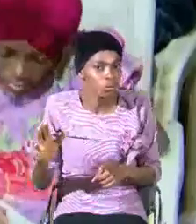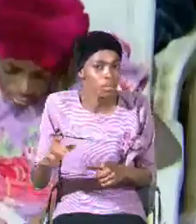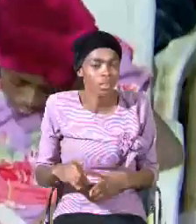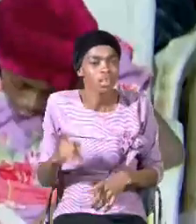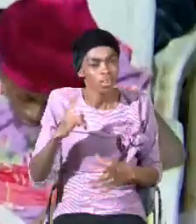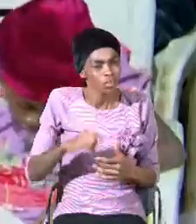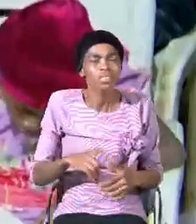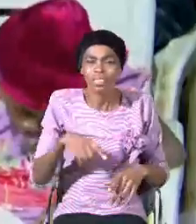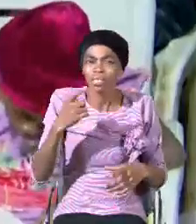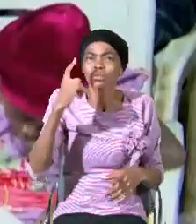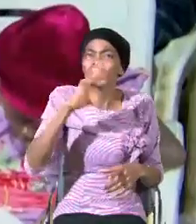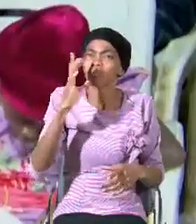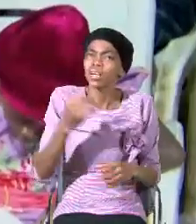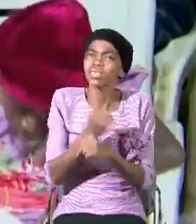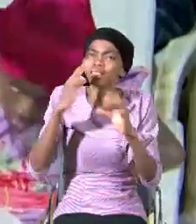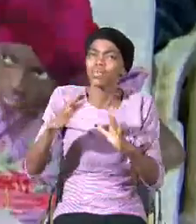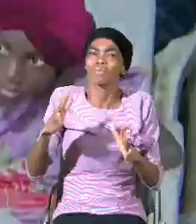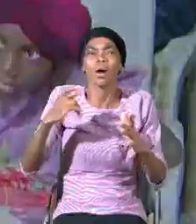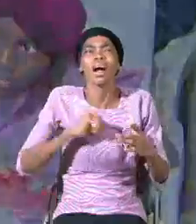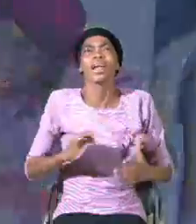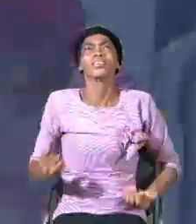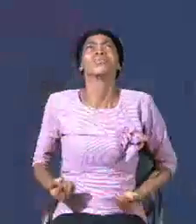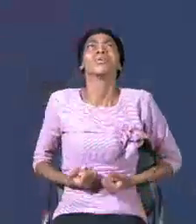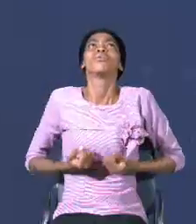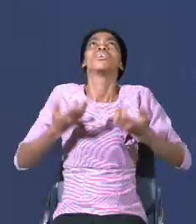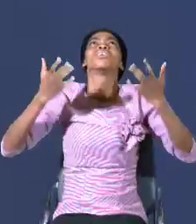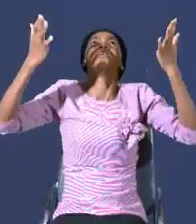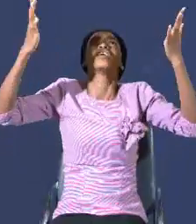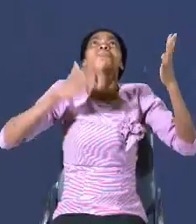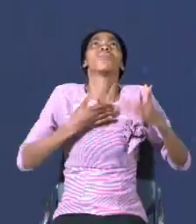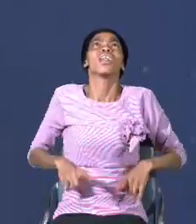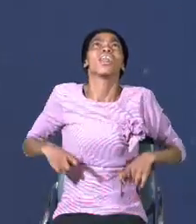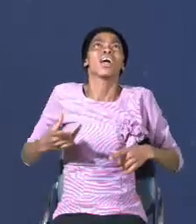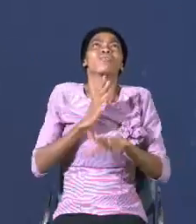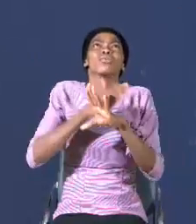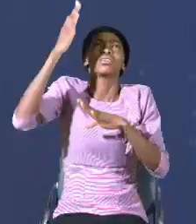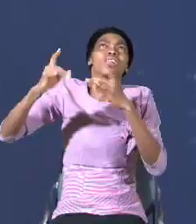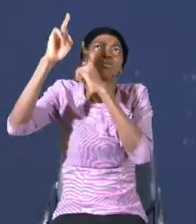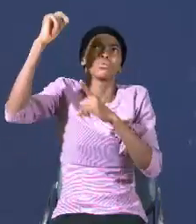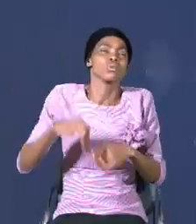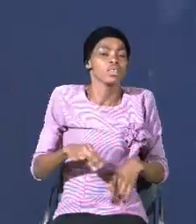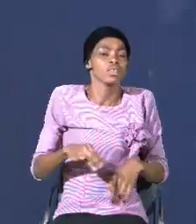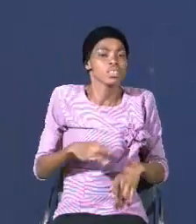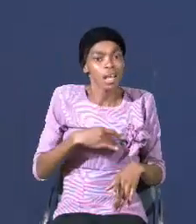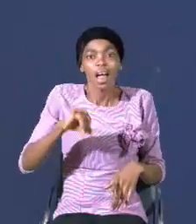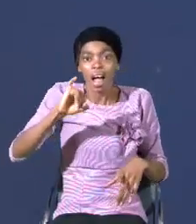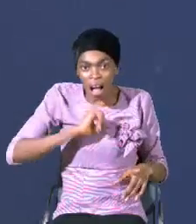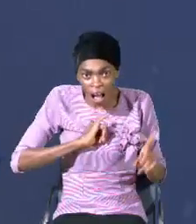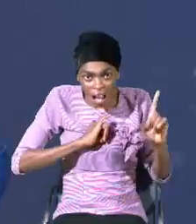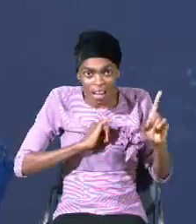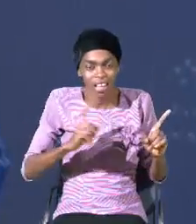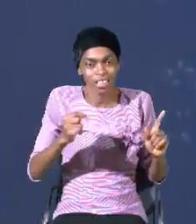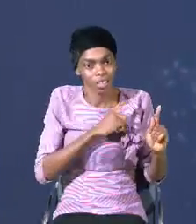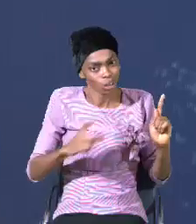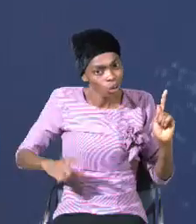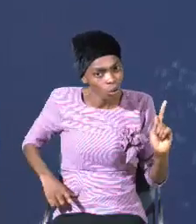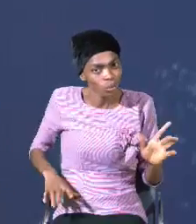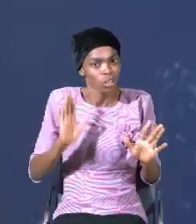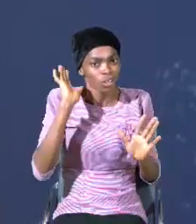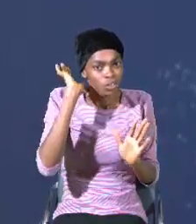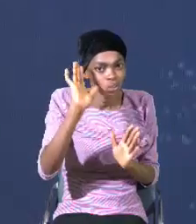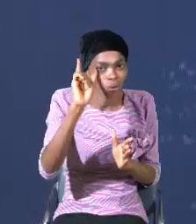life totally unto him. And then I, the Lord, thy God, will hold thy hand, saying